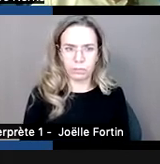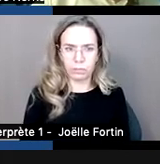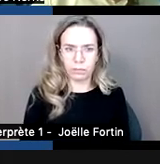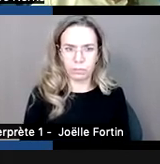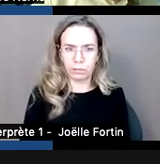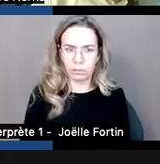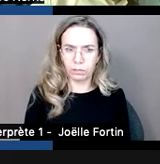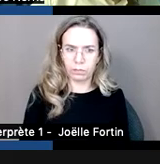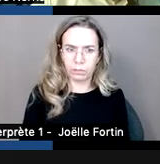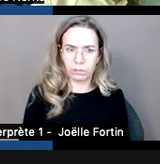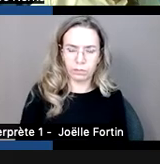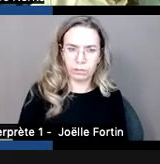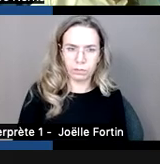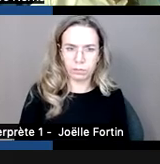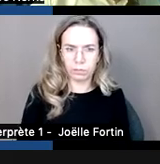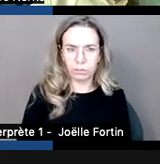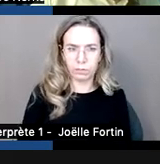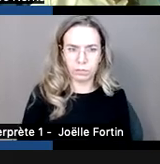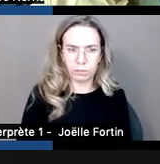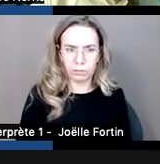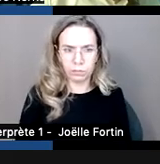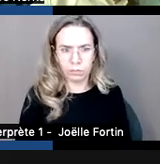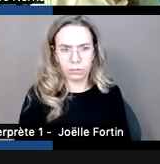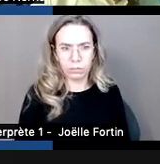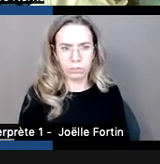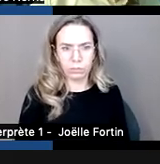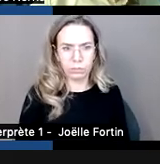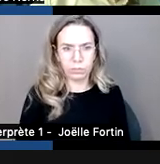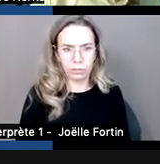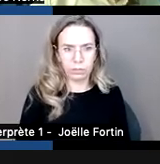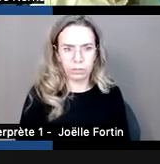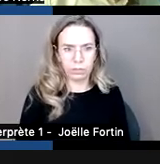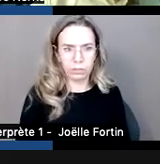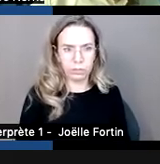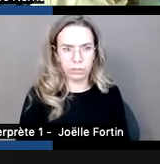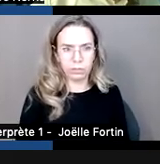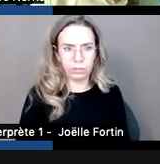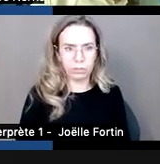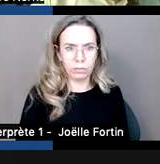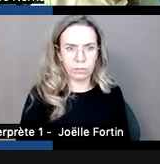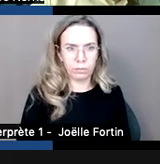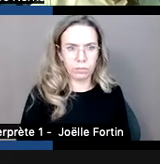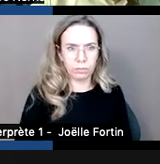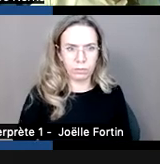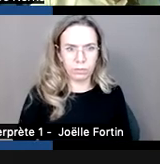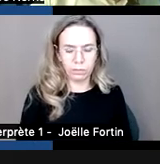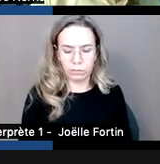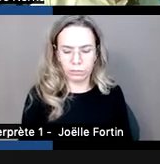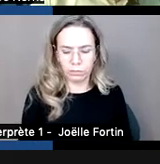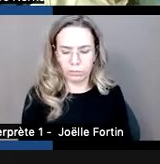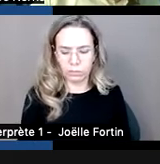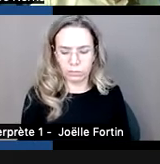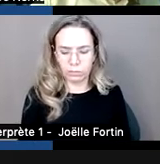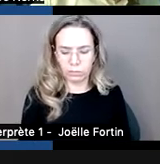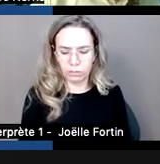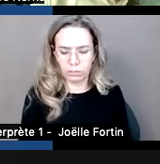wherever I do training, in America, Europe, Asia, Australia. The